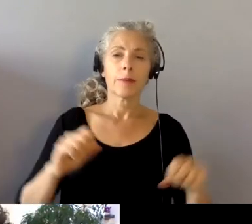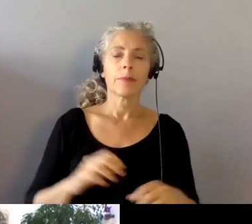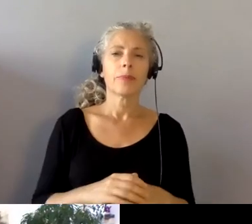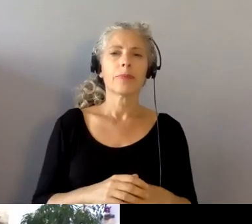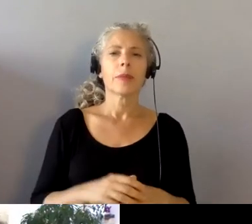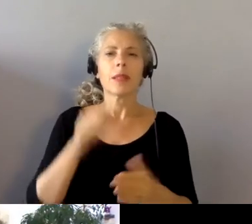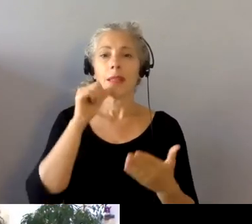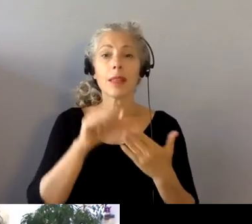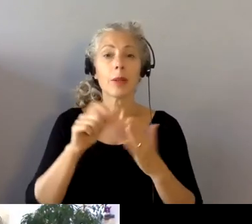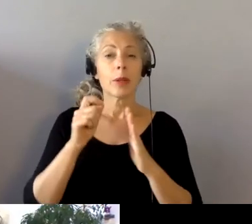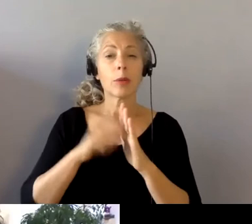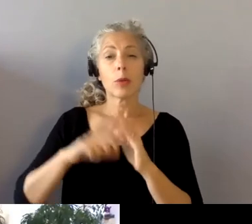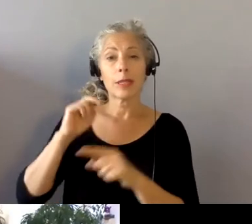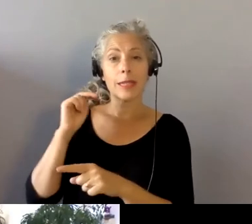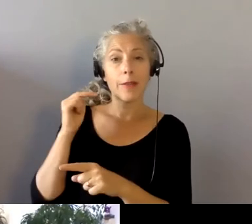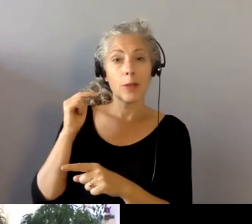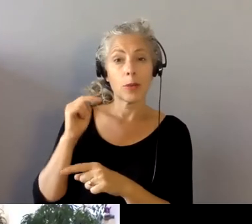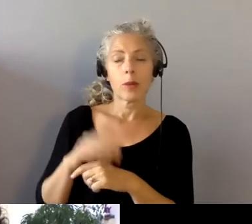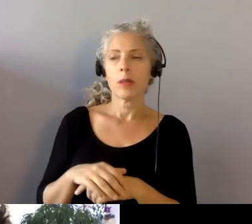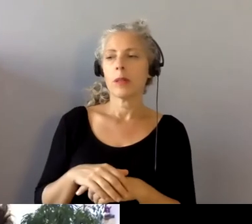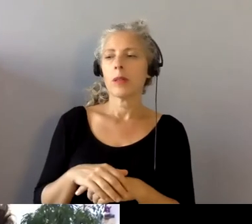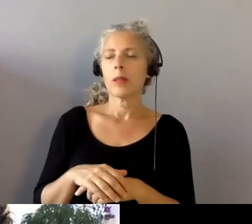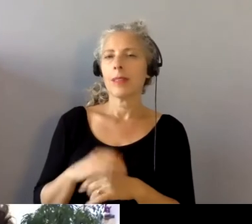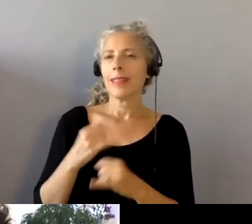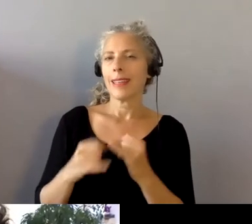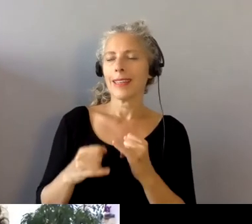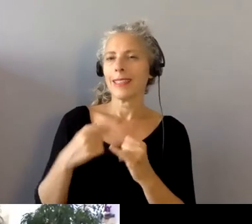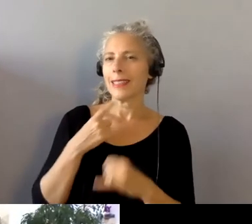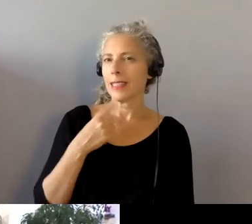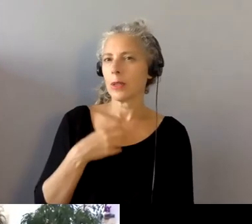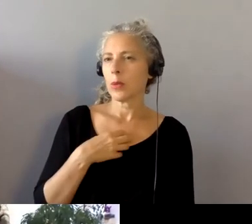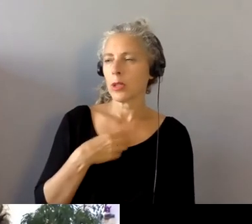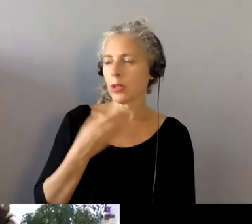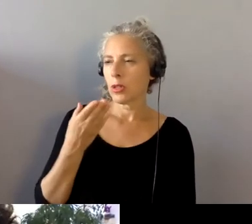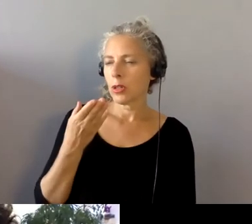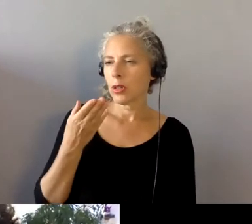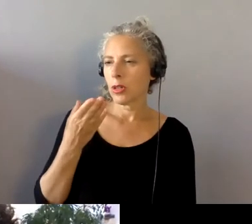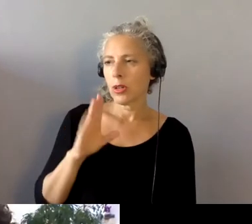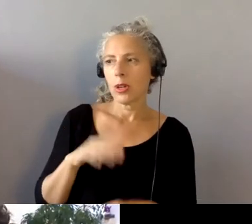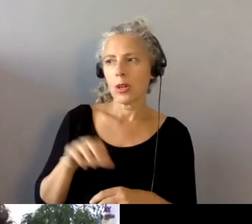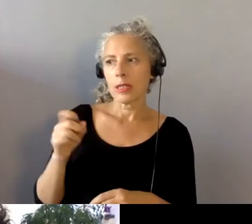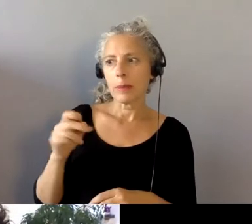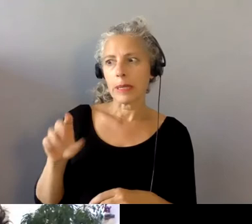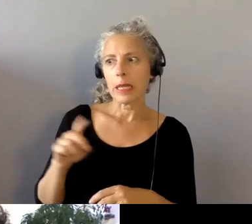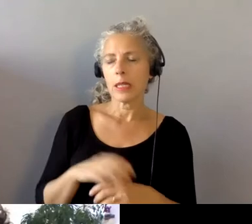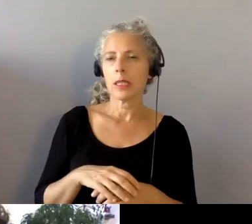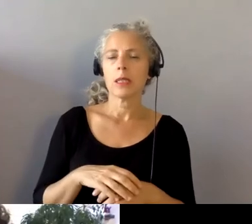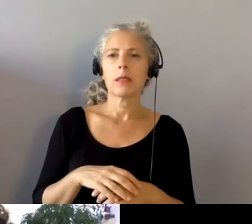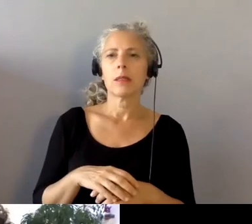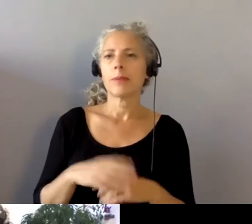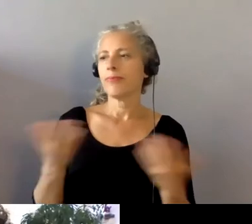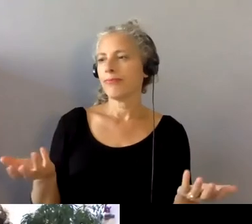letter he wrote his nephew when he basically towards the end wishes him Godspeed, but he was basically like, that's